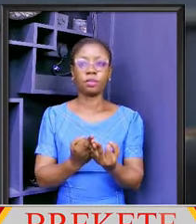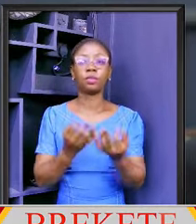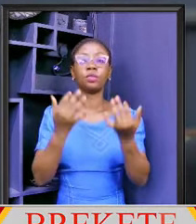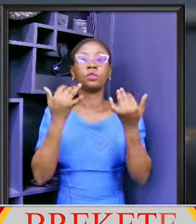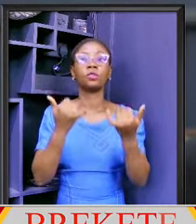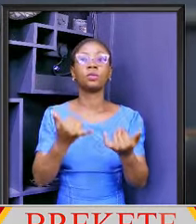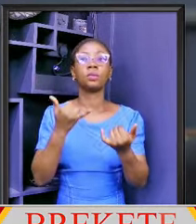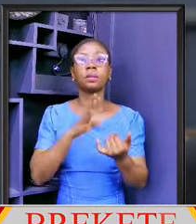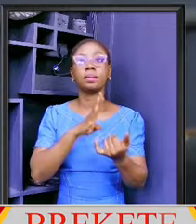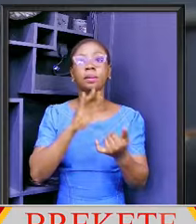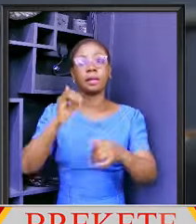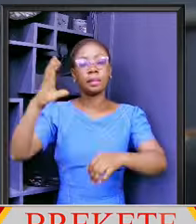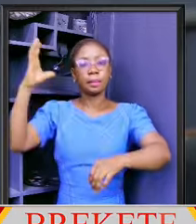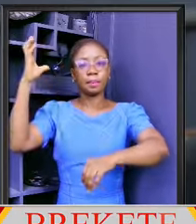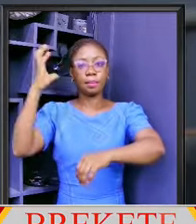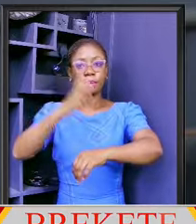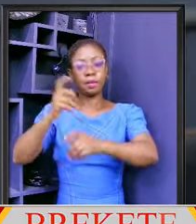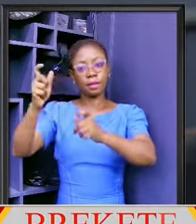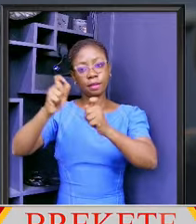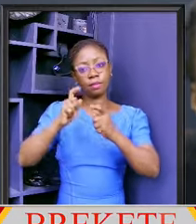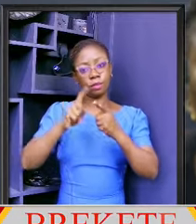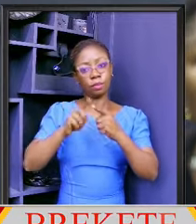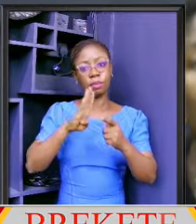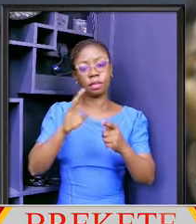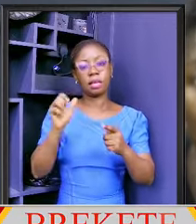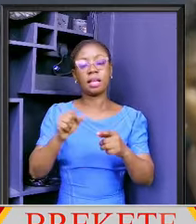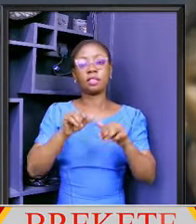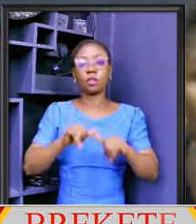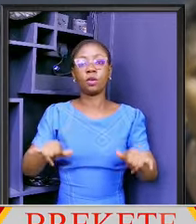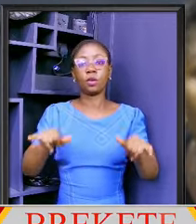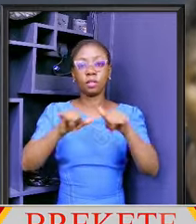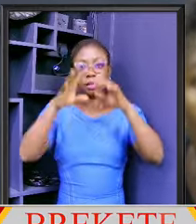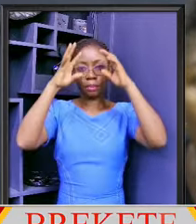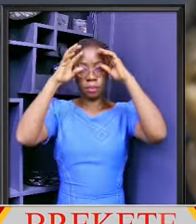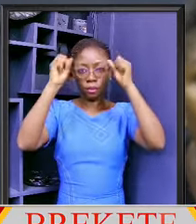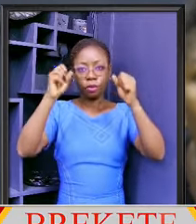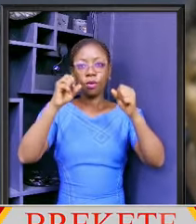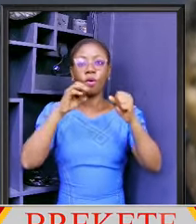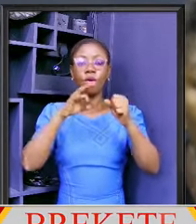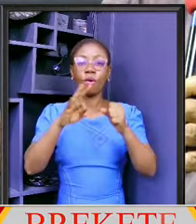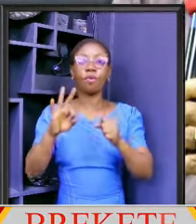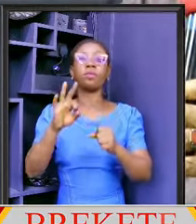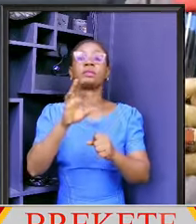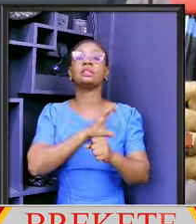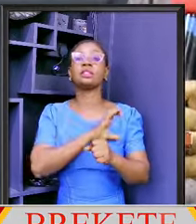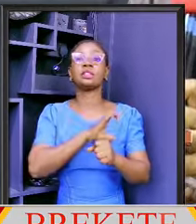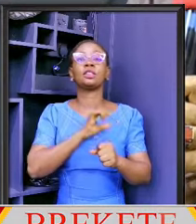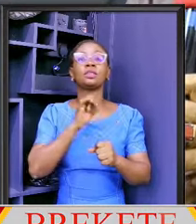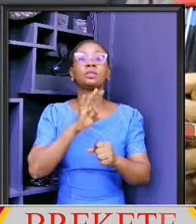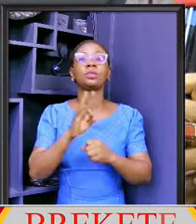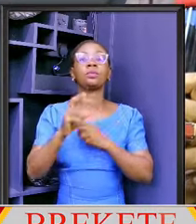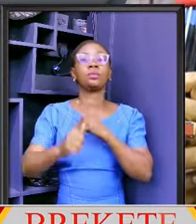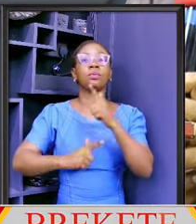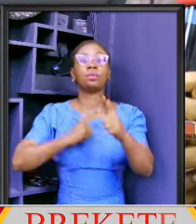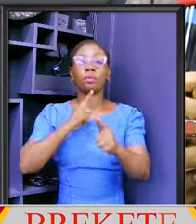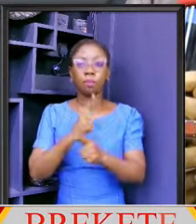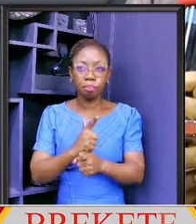by the powers conferred on me as the ordinary president of the extraordinary citizens of the global village,